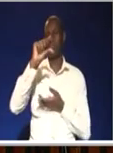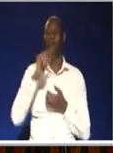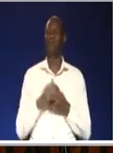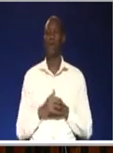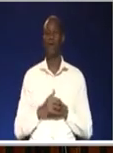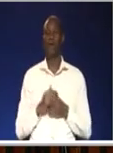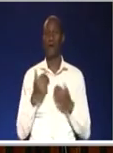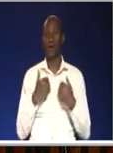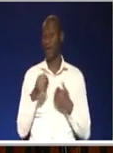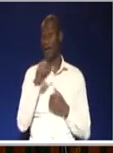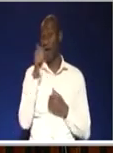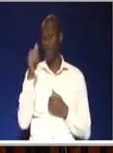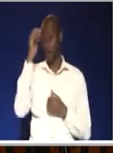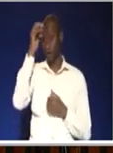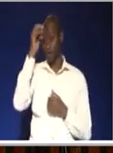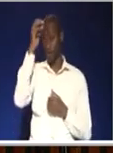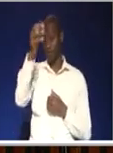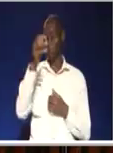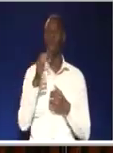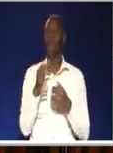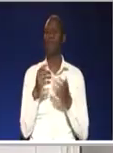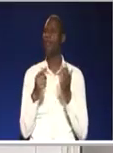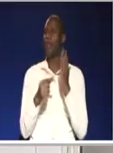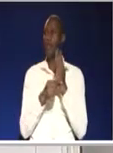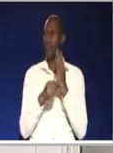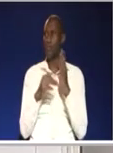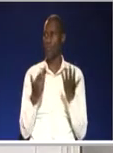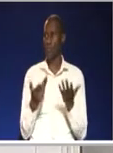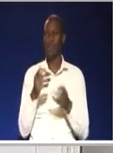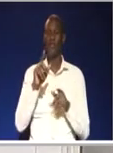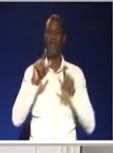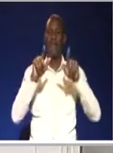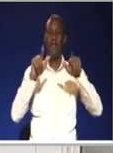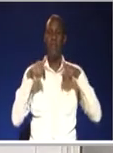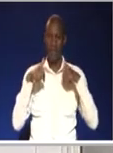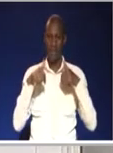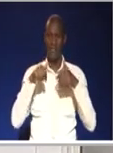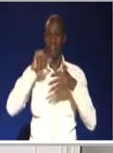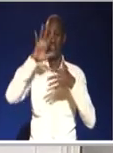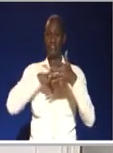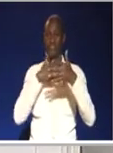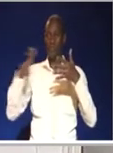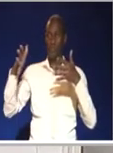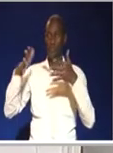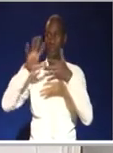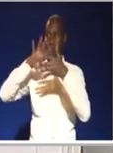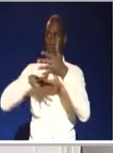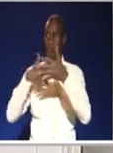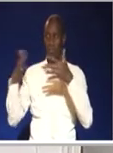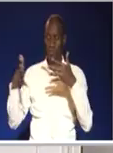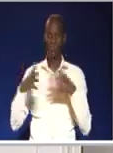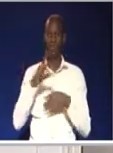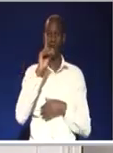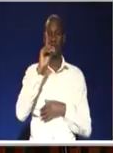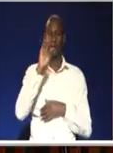We have another concept which we call a demand schedule. A